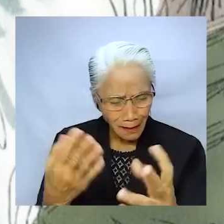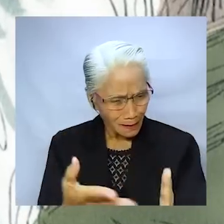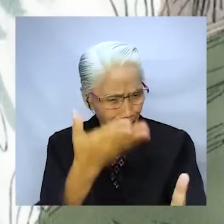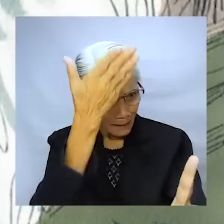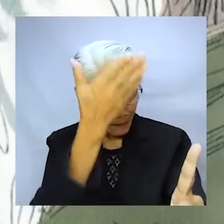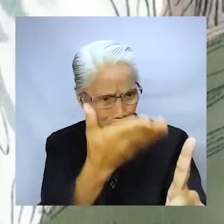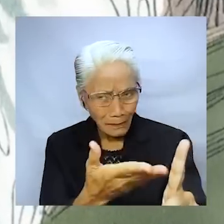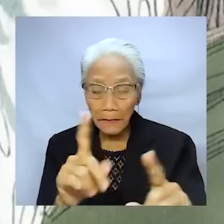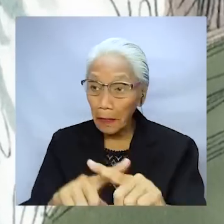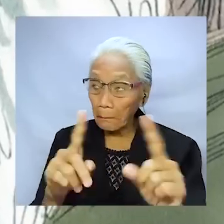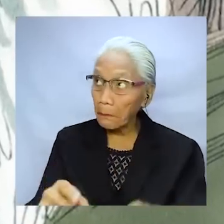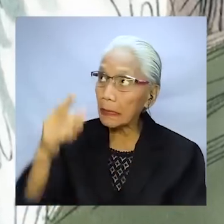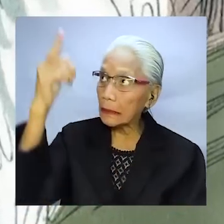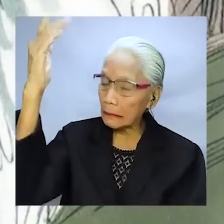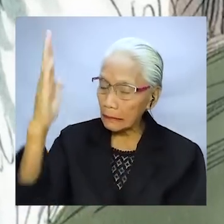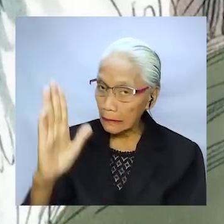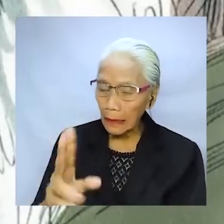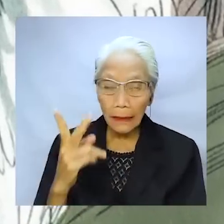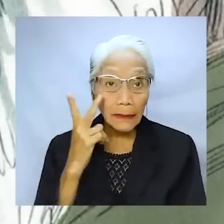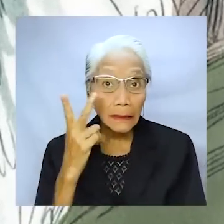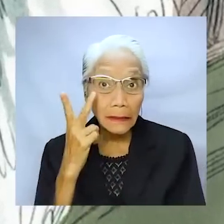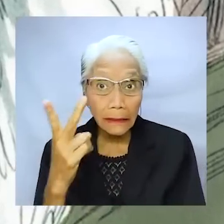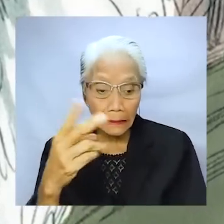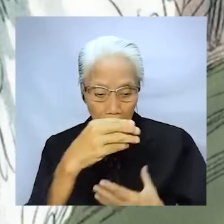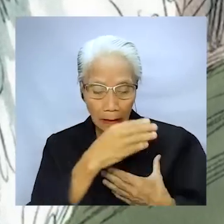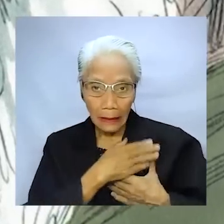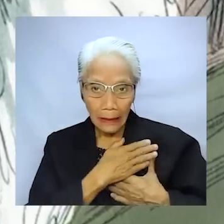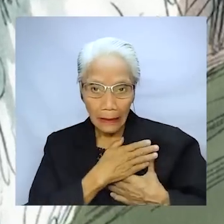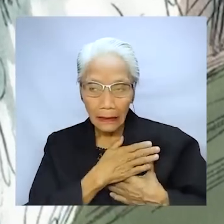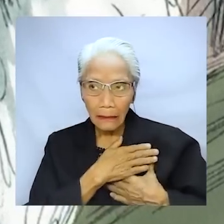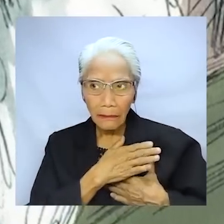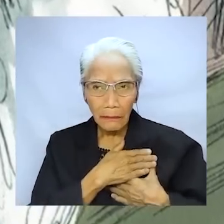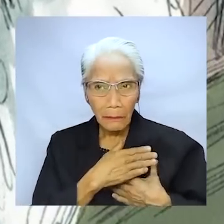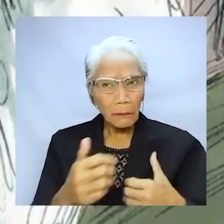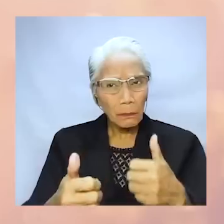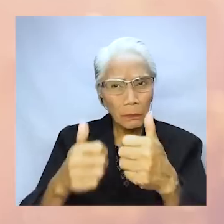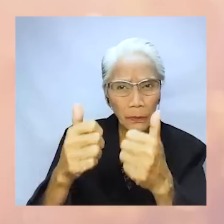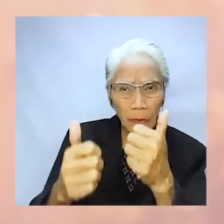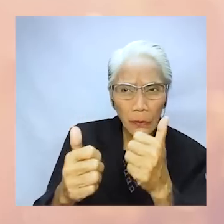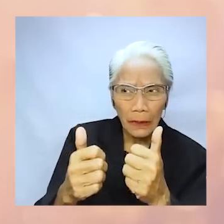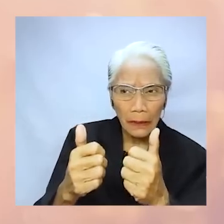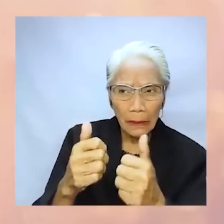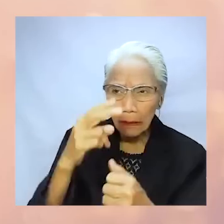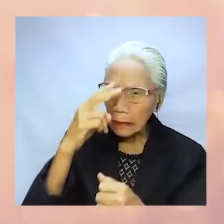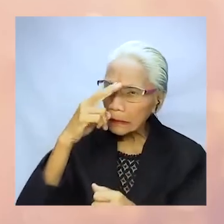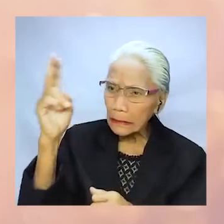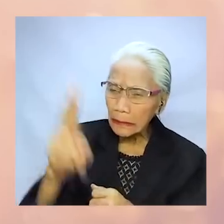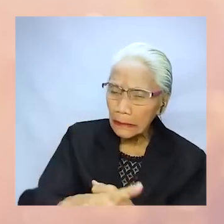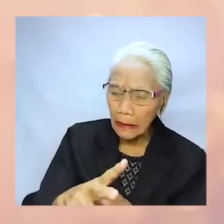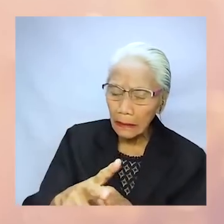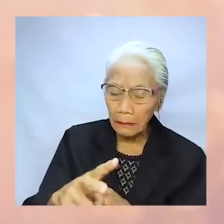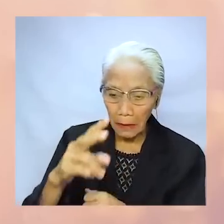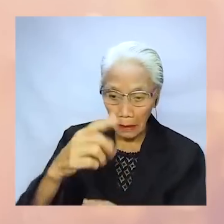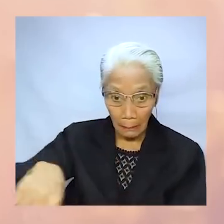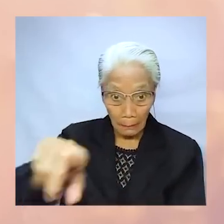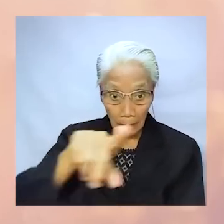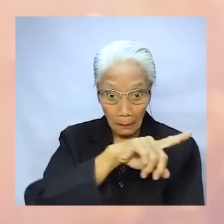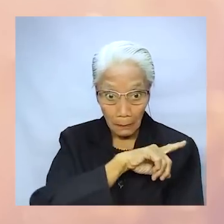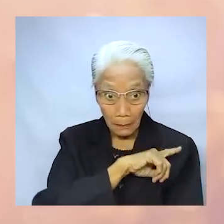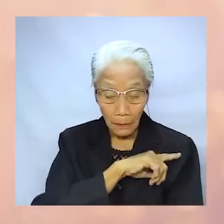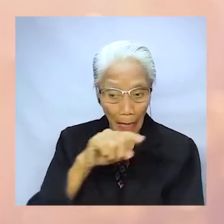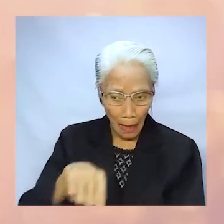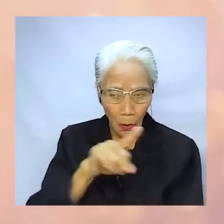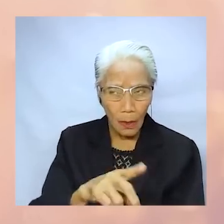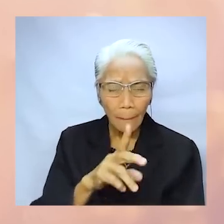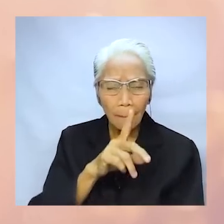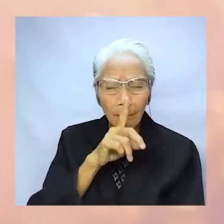sees the heart, which often is unseen by us. So by our lack of true